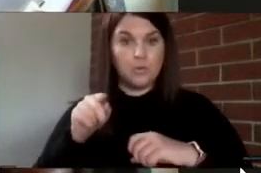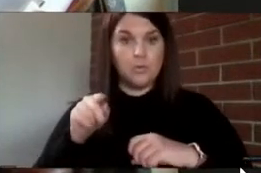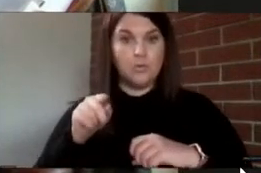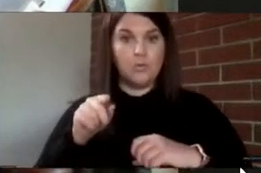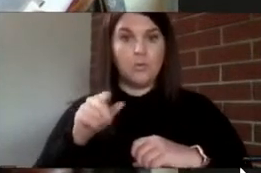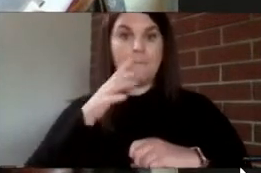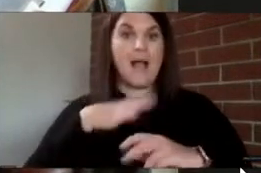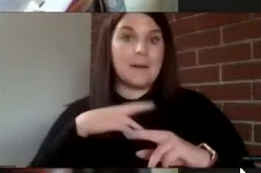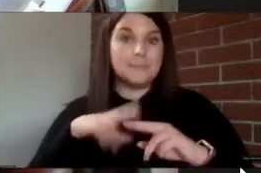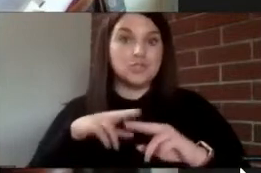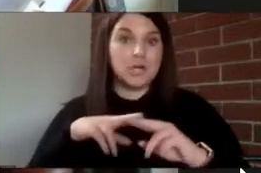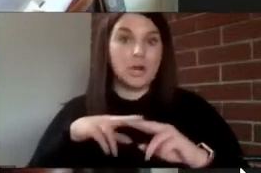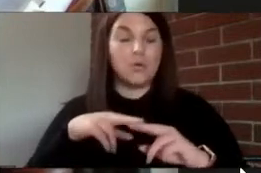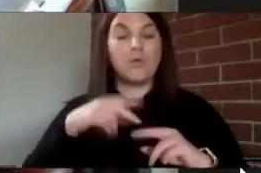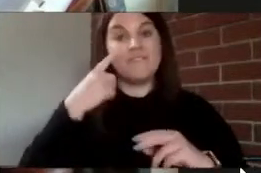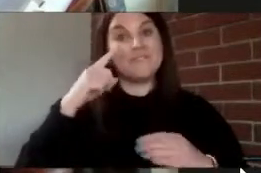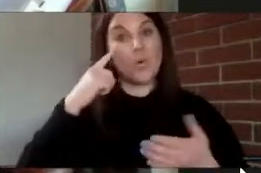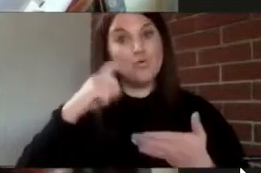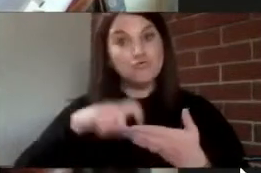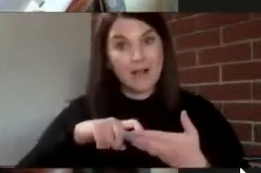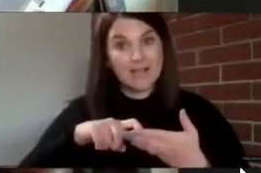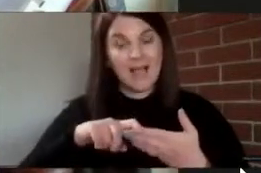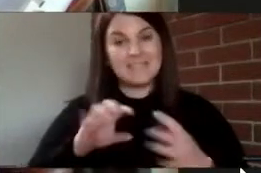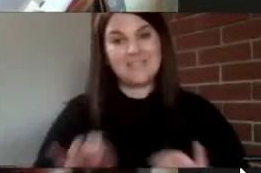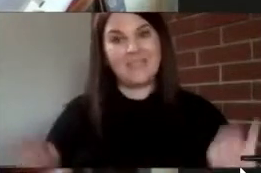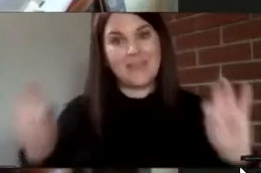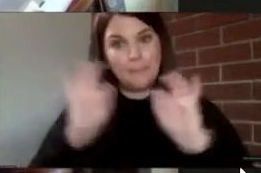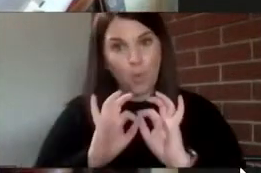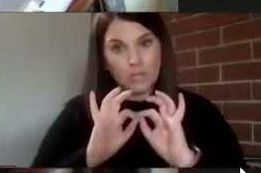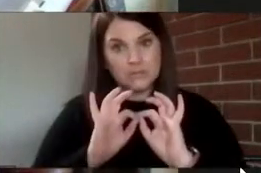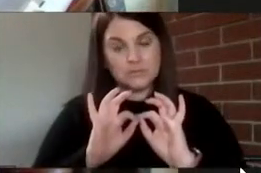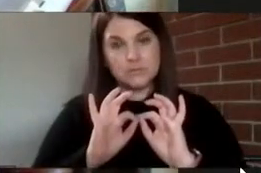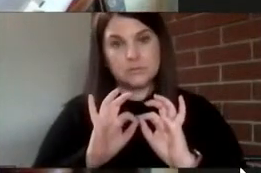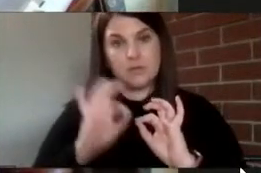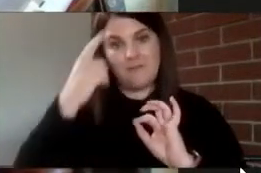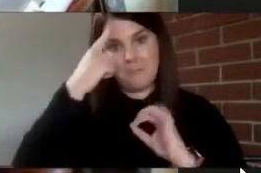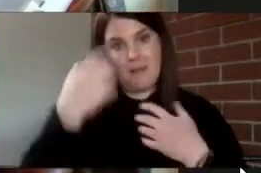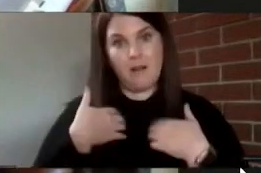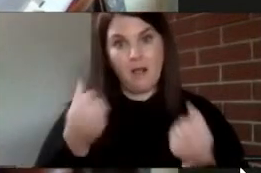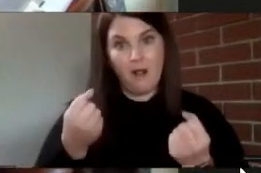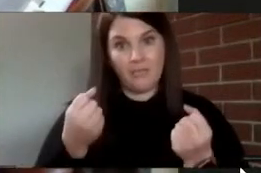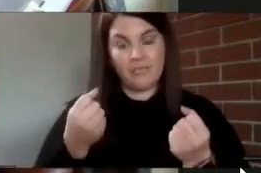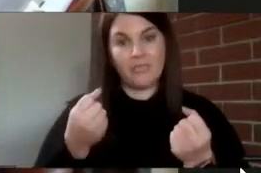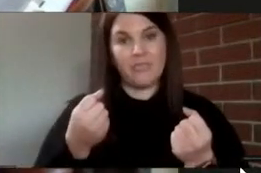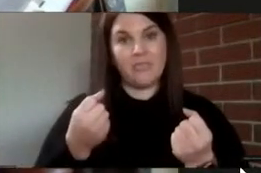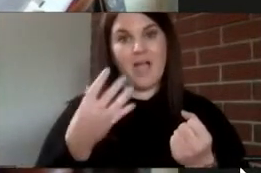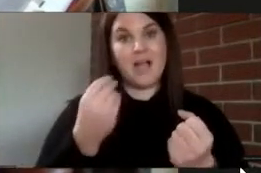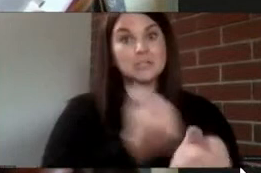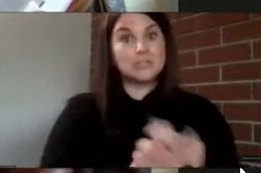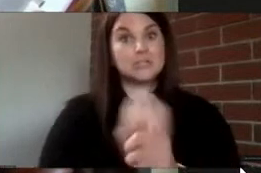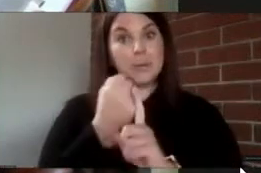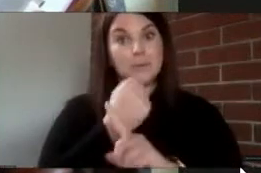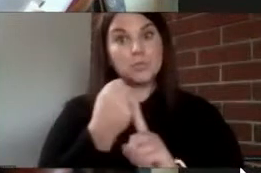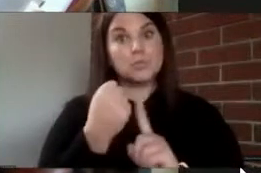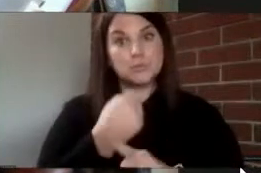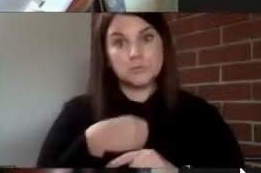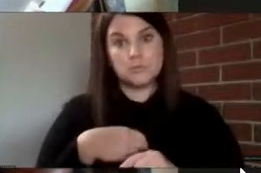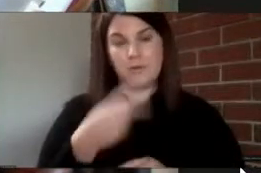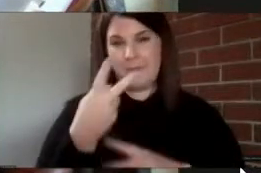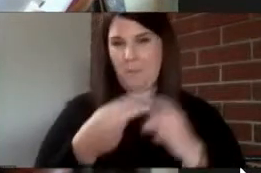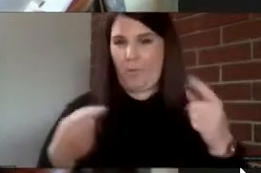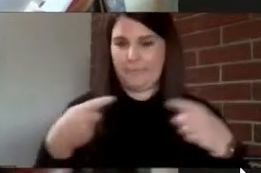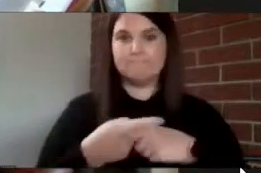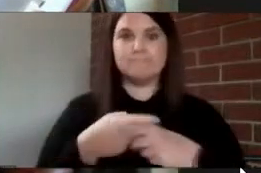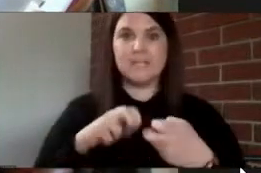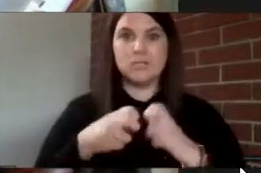Madam Chair, for recognizing the importance of mental health and substance use as cross-cutting issues.